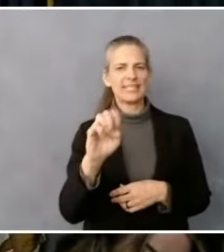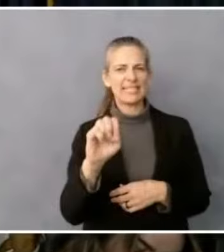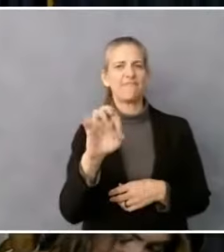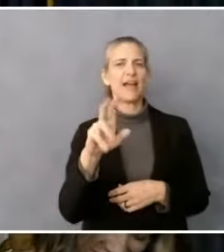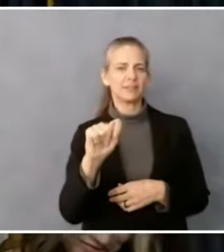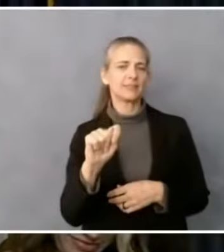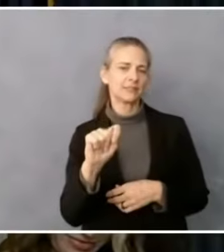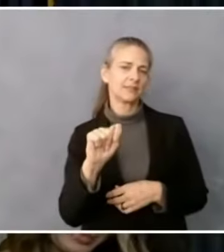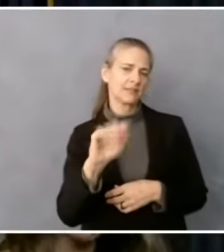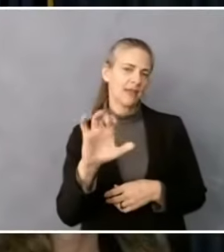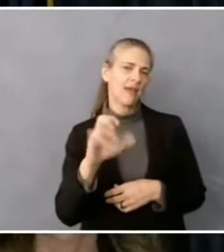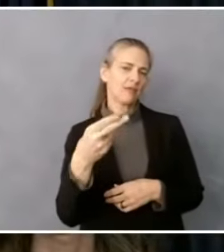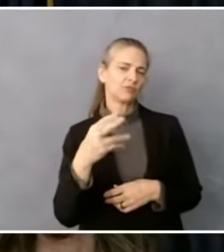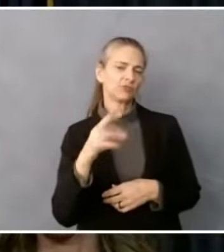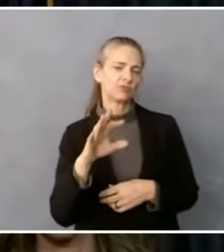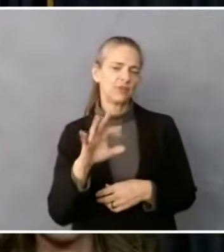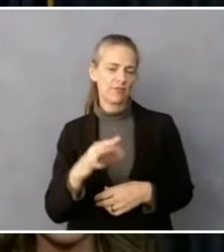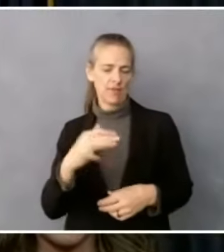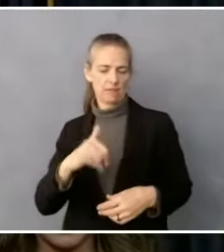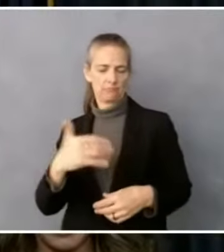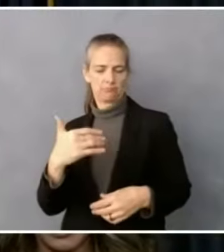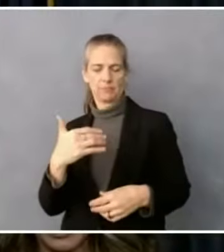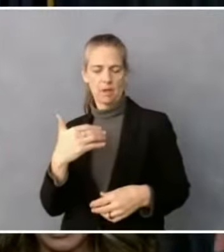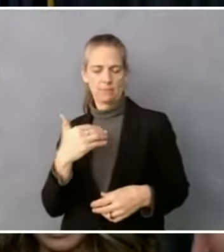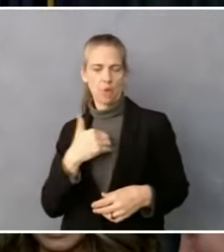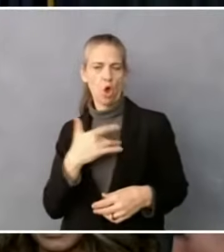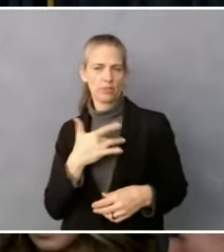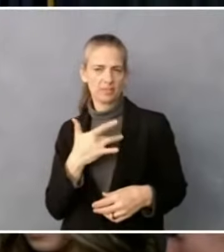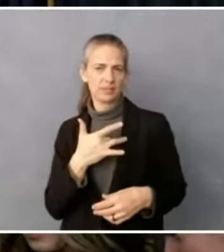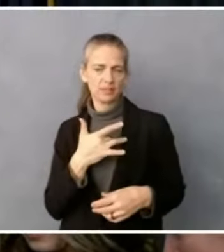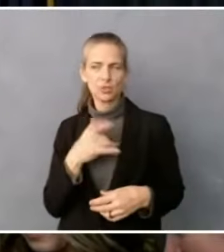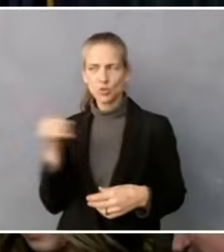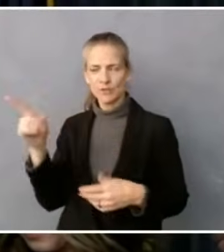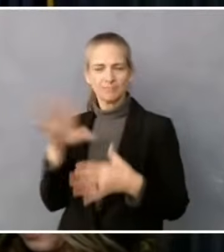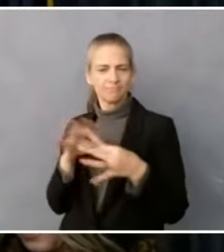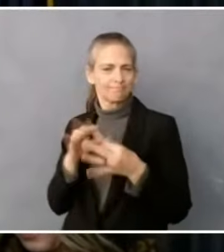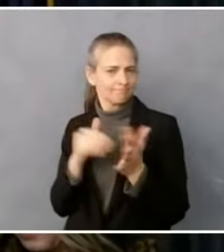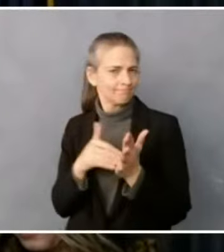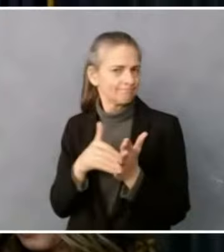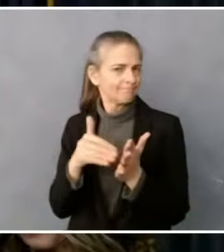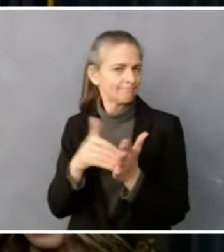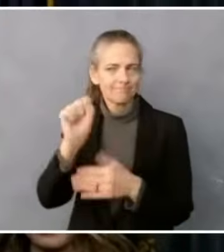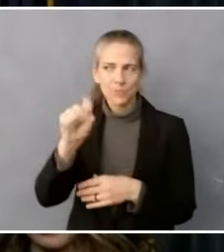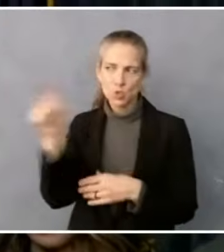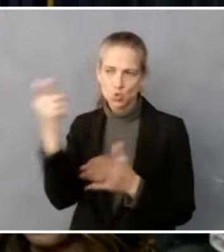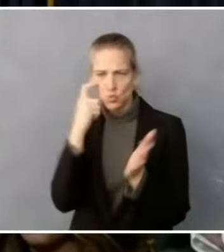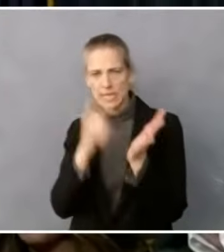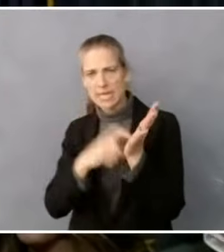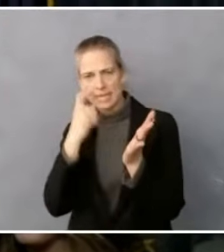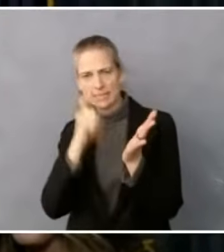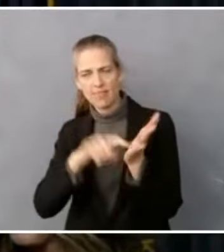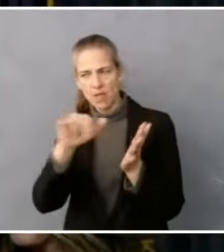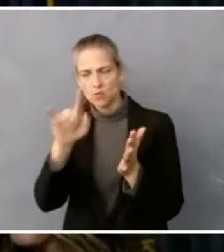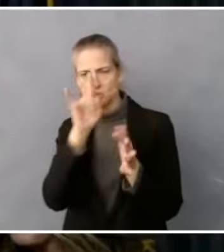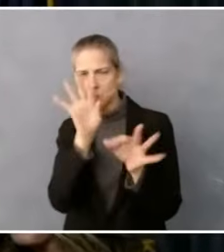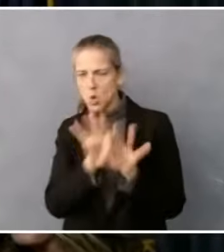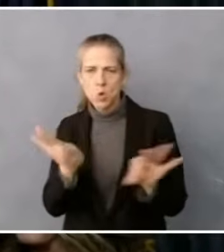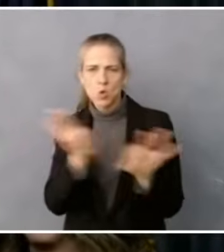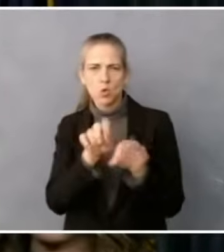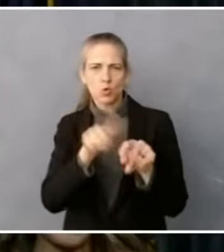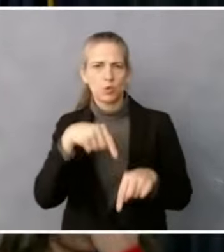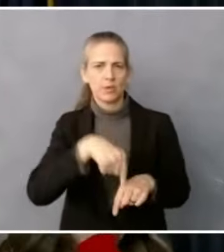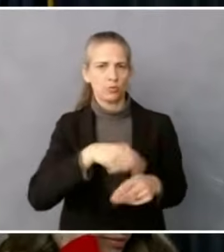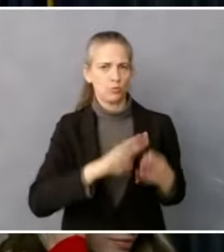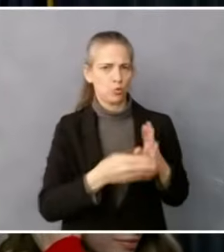and graciously done throughout your time in office. Your continued recognition matters deeply to the heart community and the families